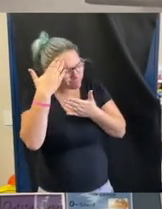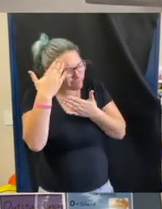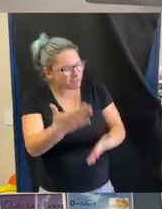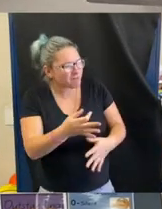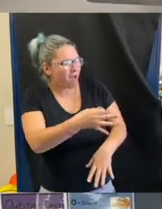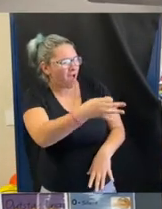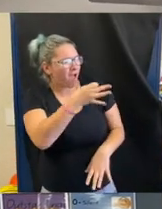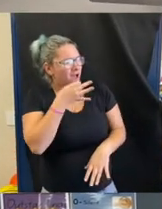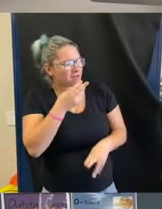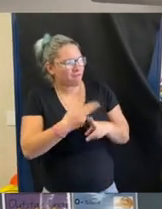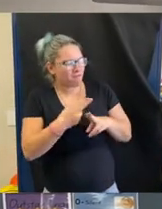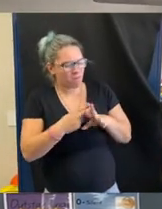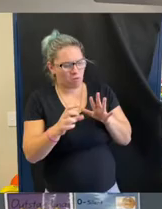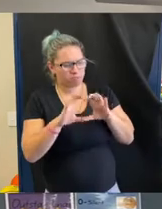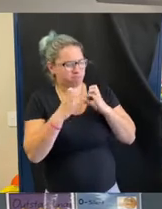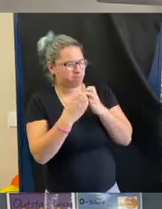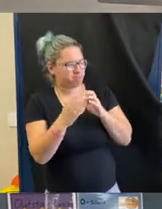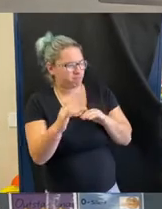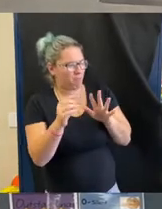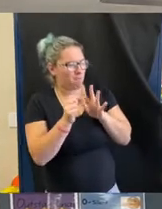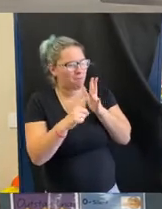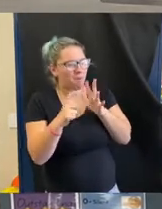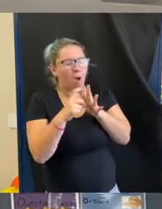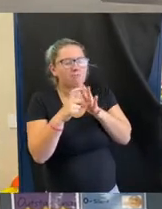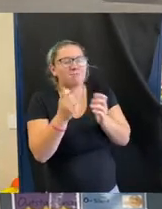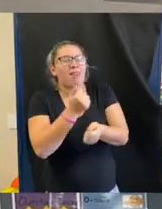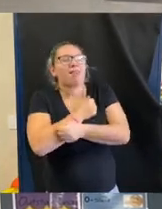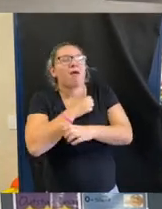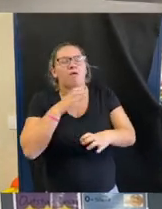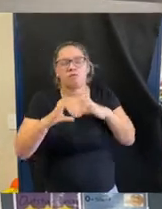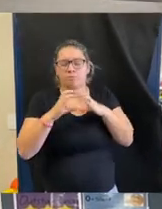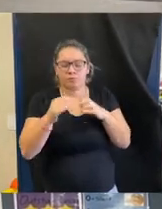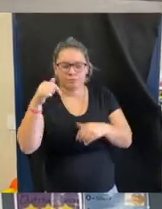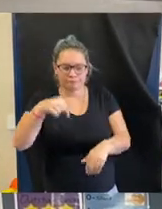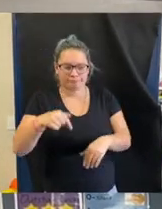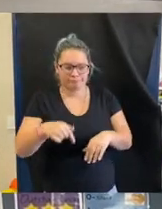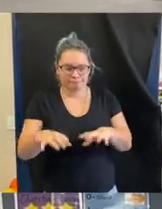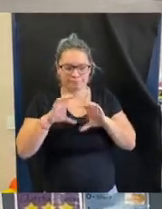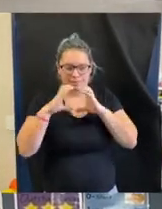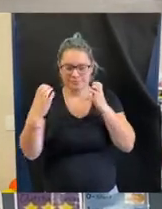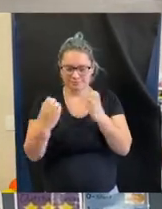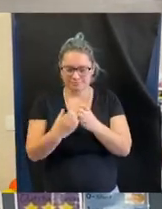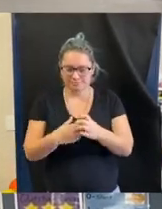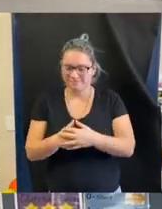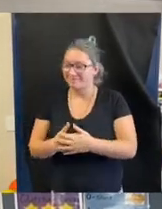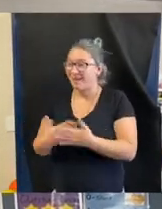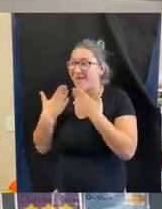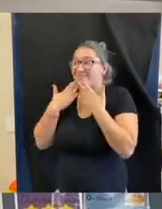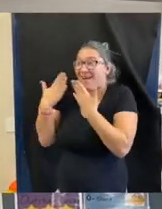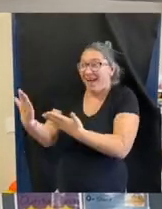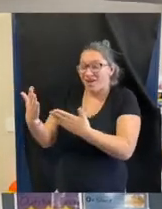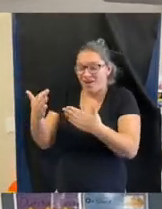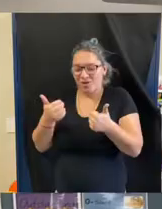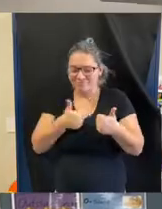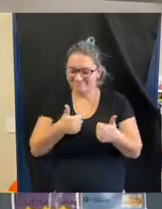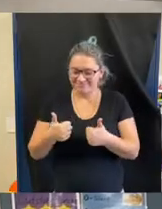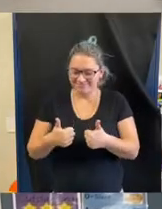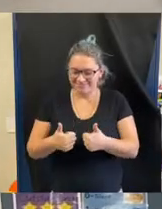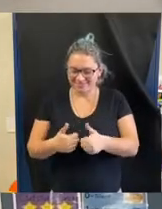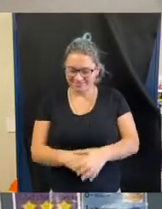and asking for the class pod. We love communication in our class. Thank you!